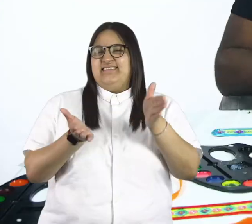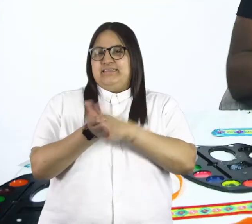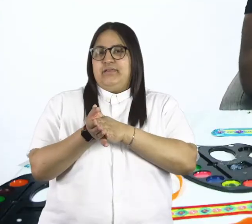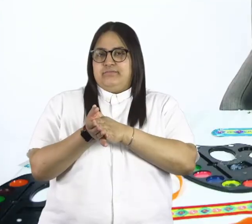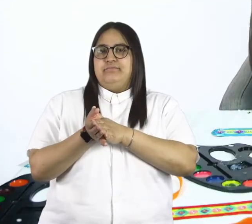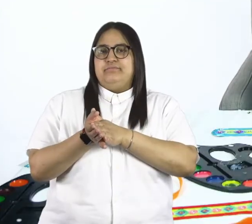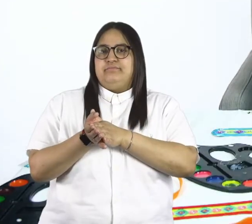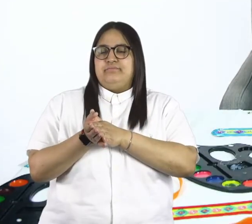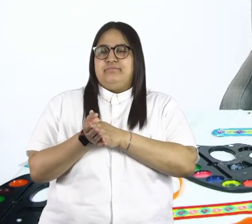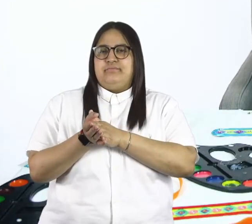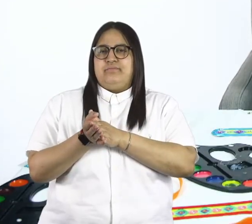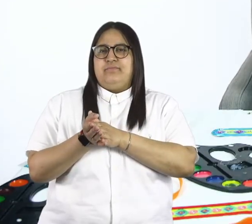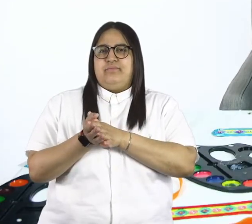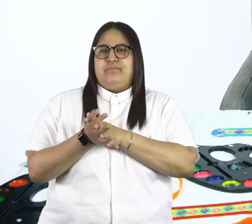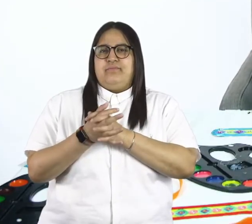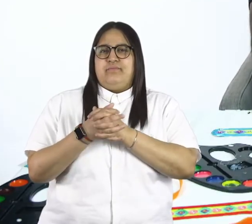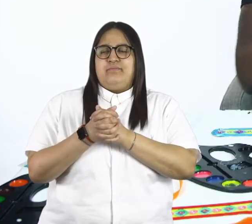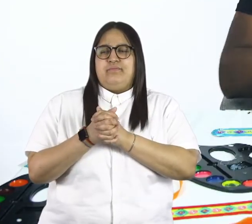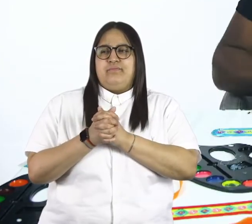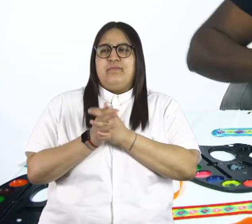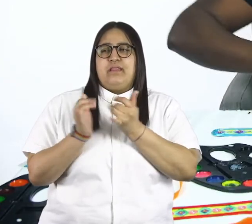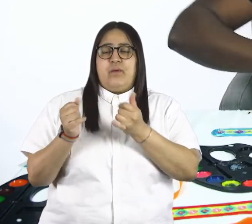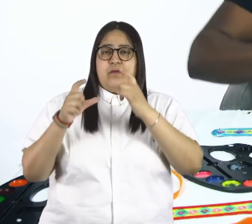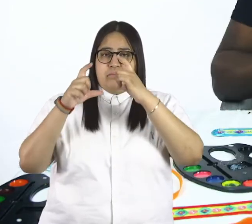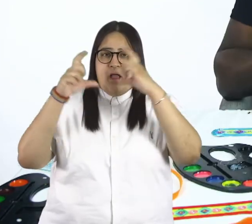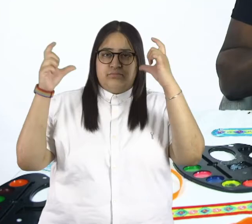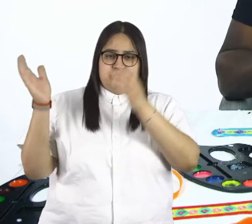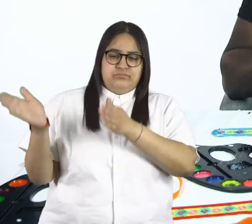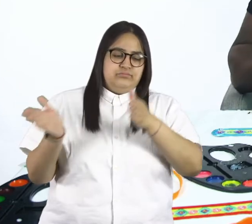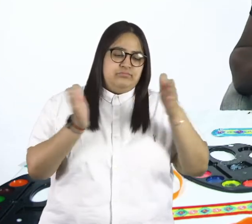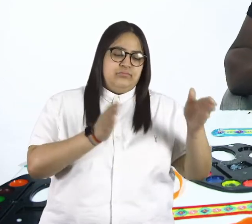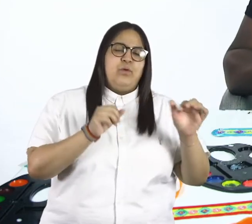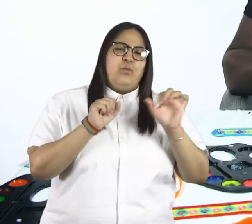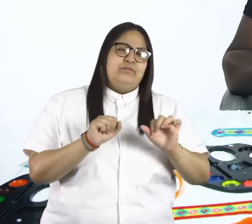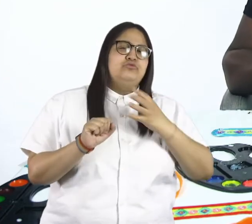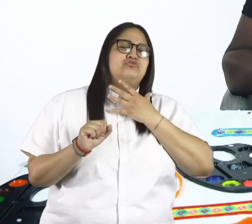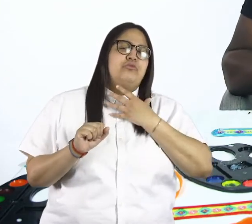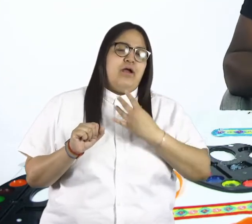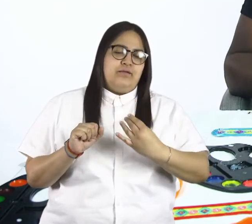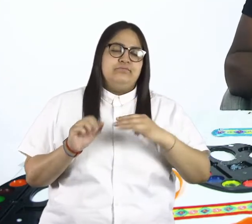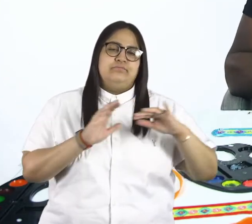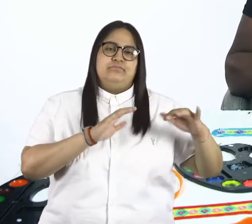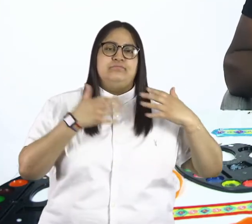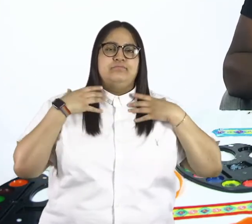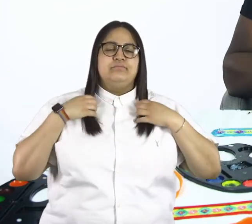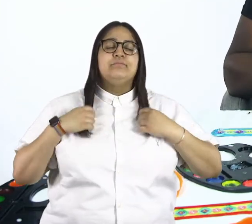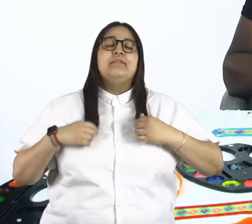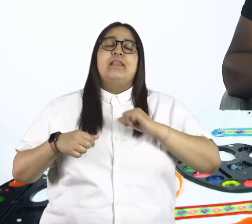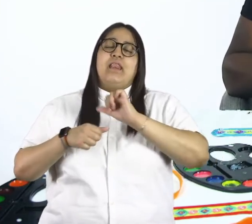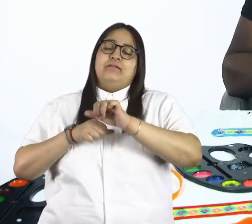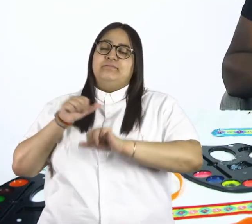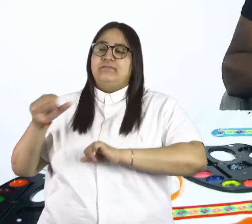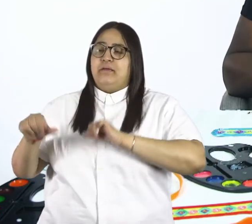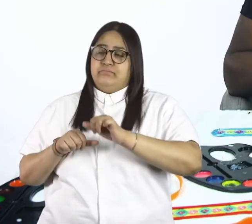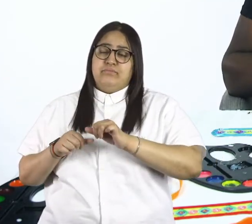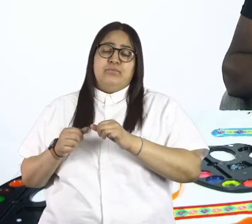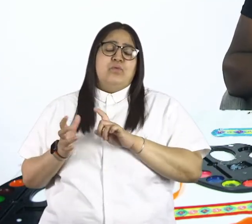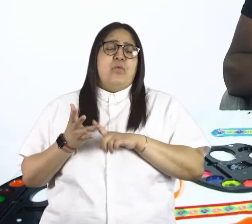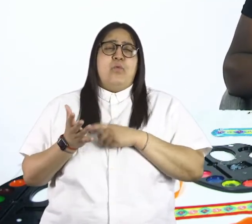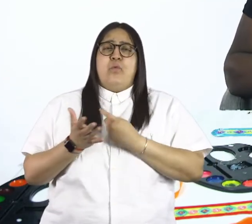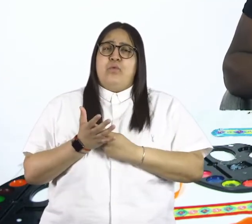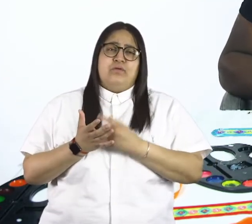So you can now put your mask aside and wait a while for it to dry before you move on to the next step. Or you could move on to the